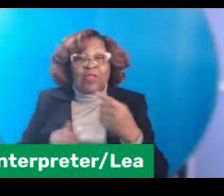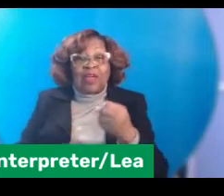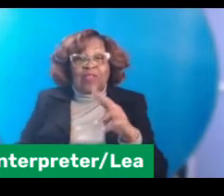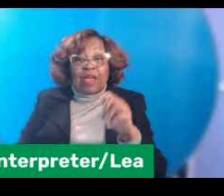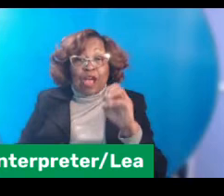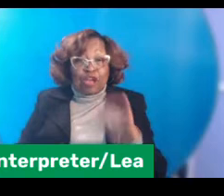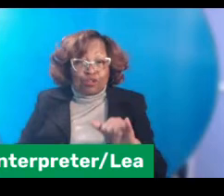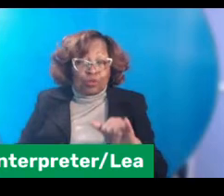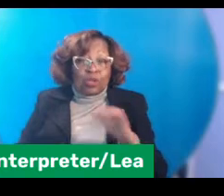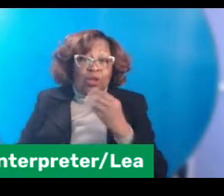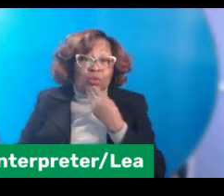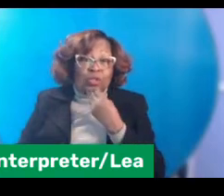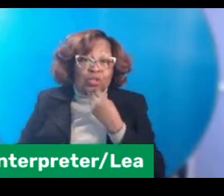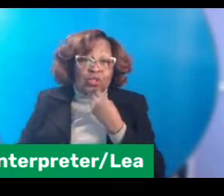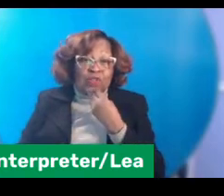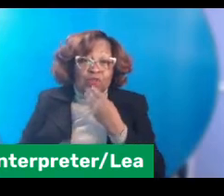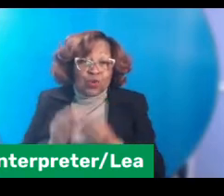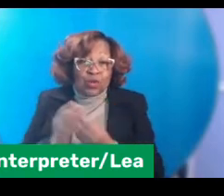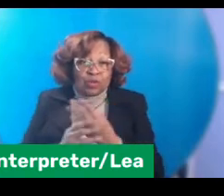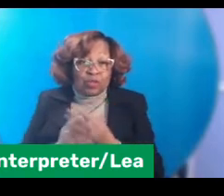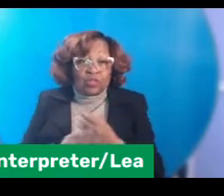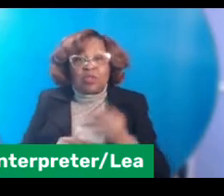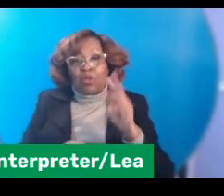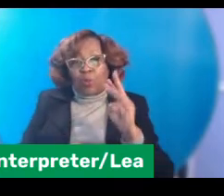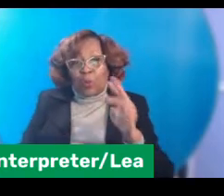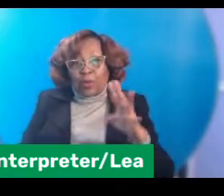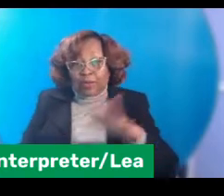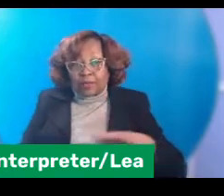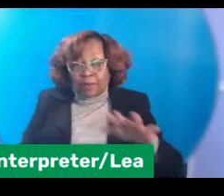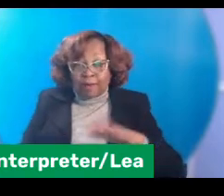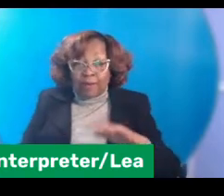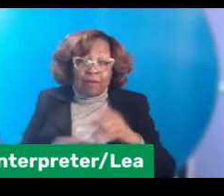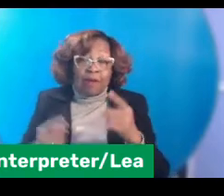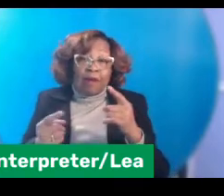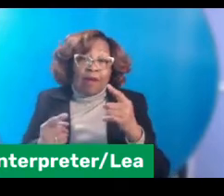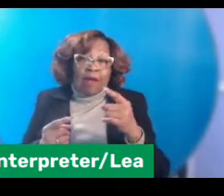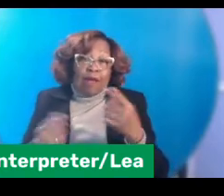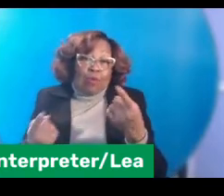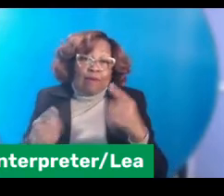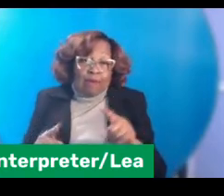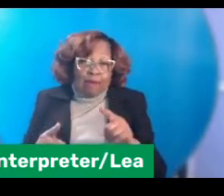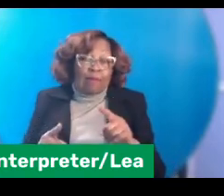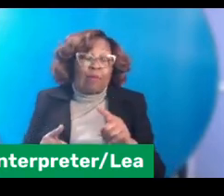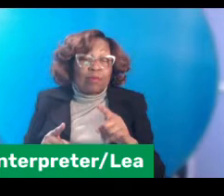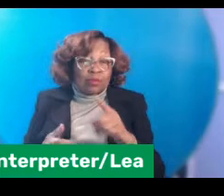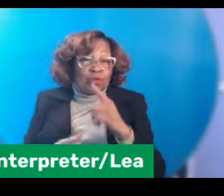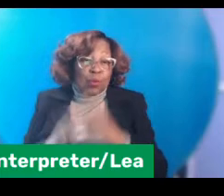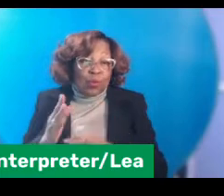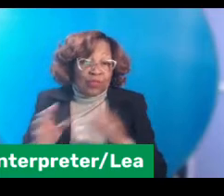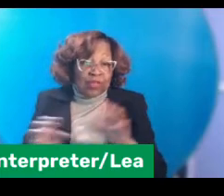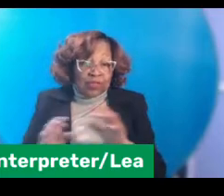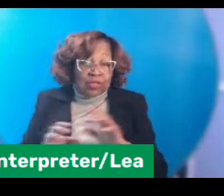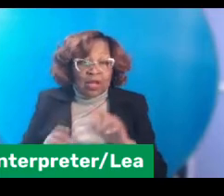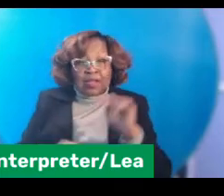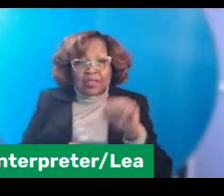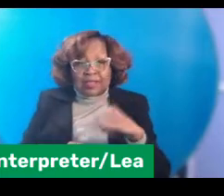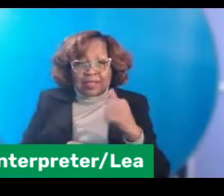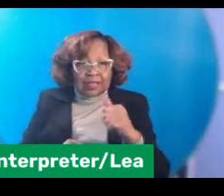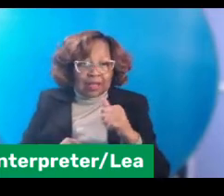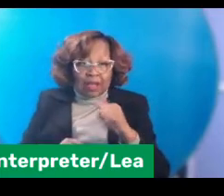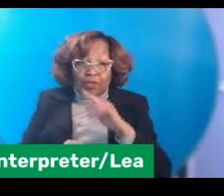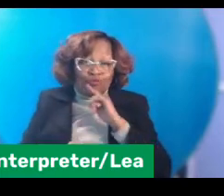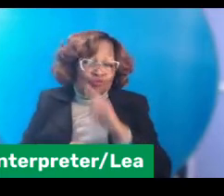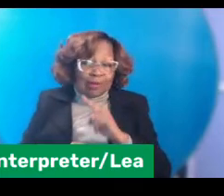food incubator based in the West Side. And what Hatch Made Meals done, and this has done it, and this is another super